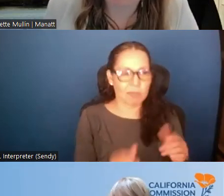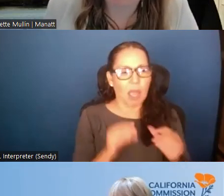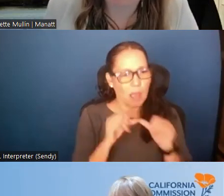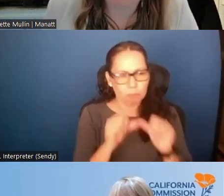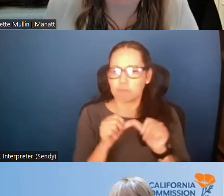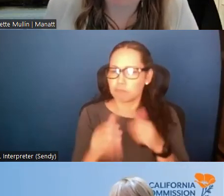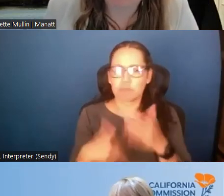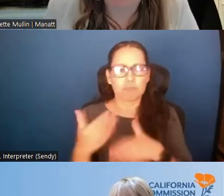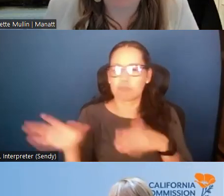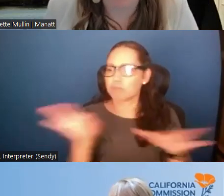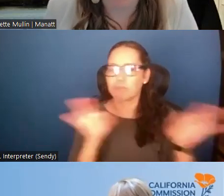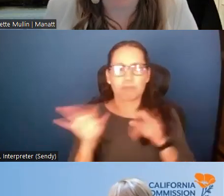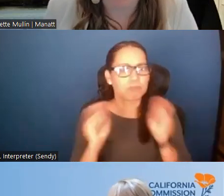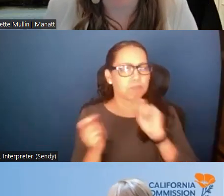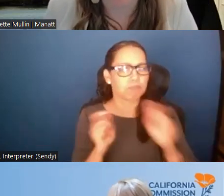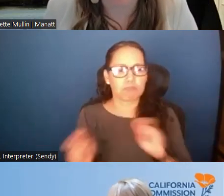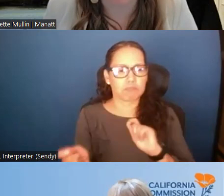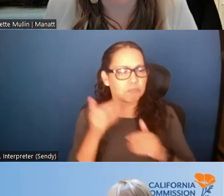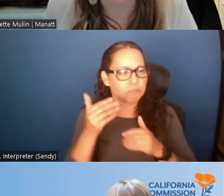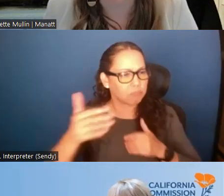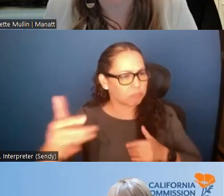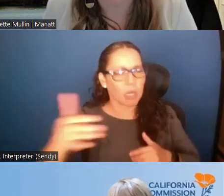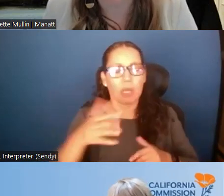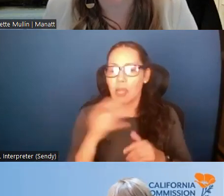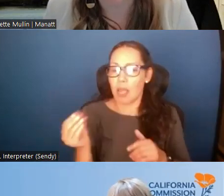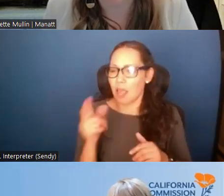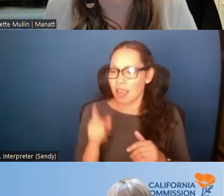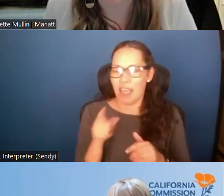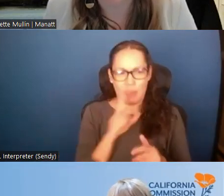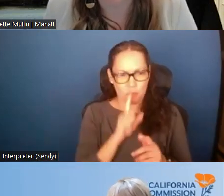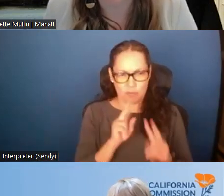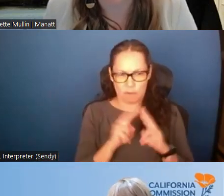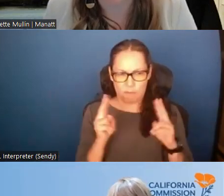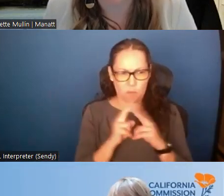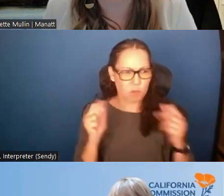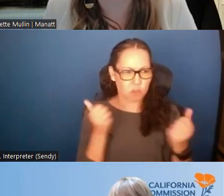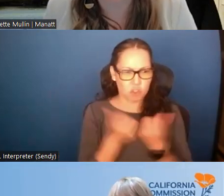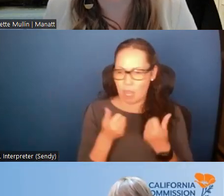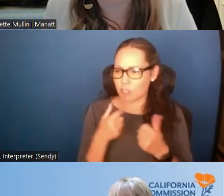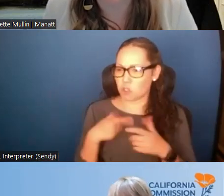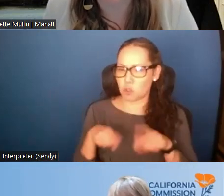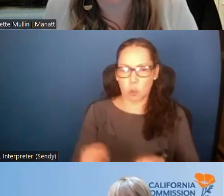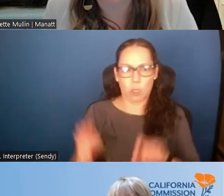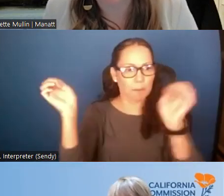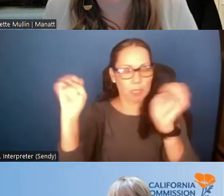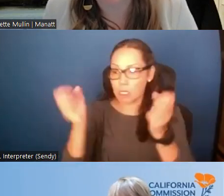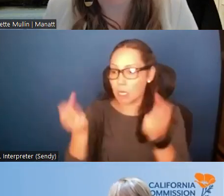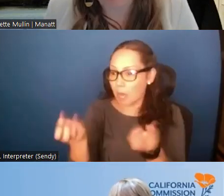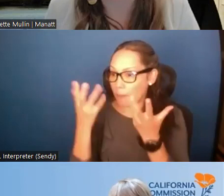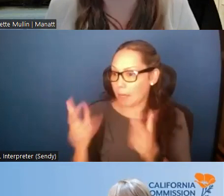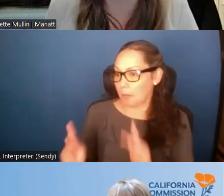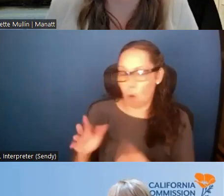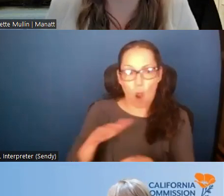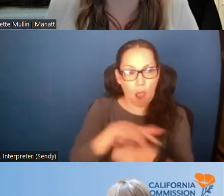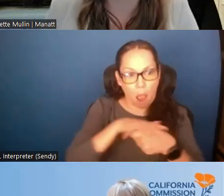how many people. I think that is a real challenge during an emergency, is how many people are on site